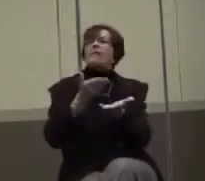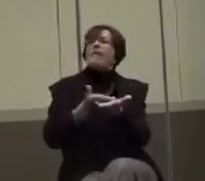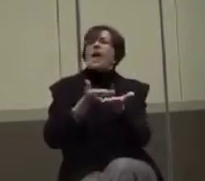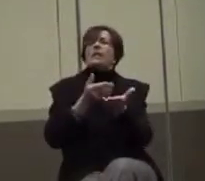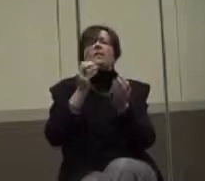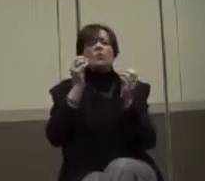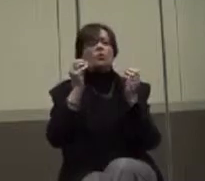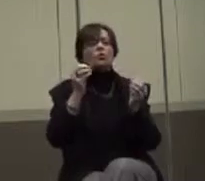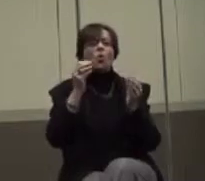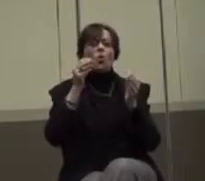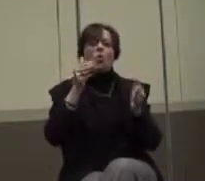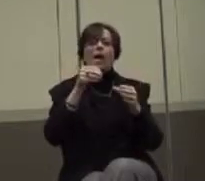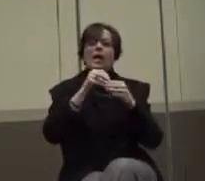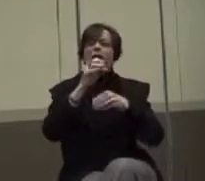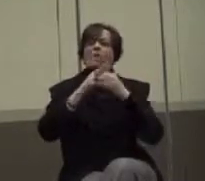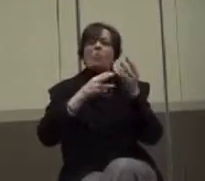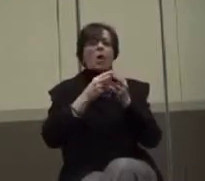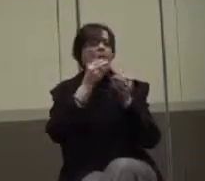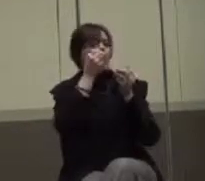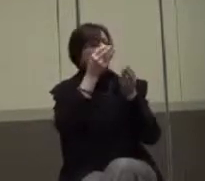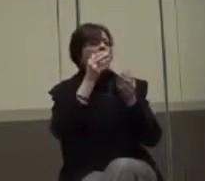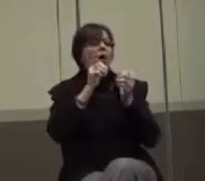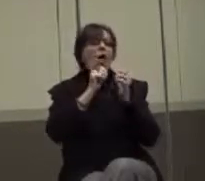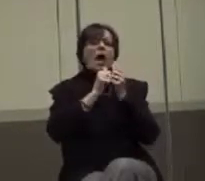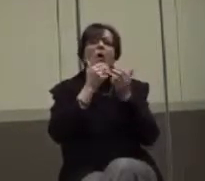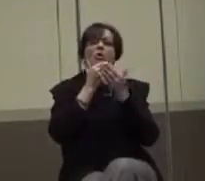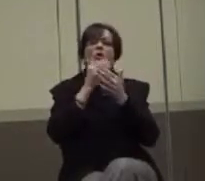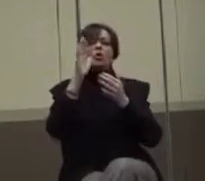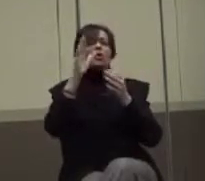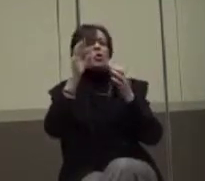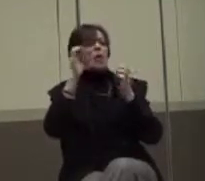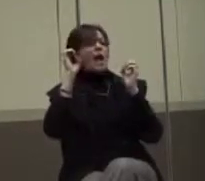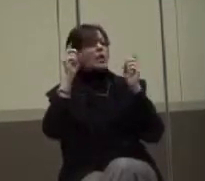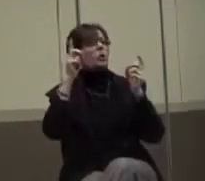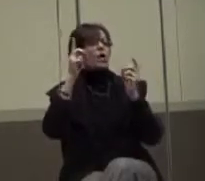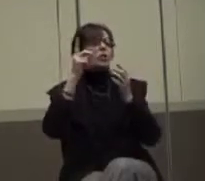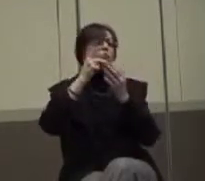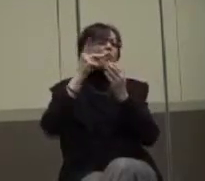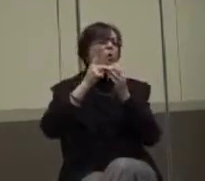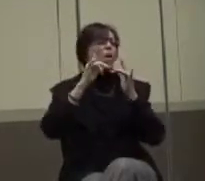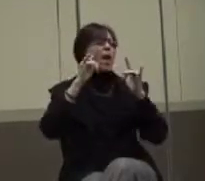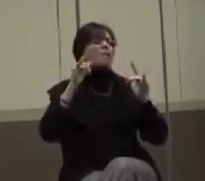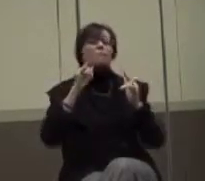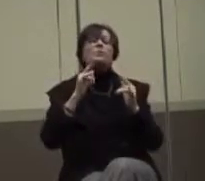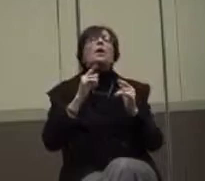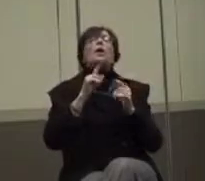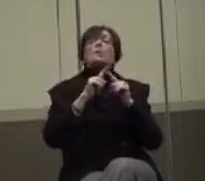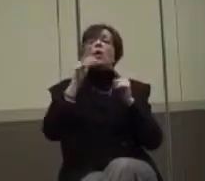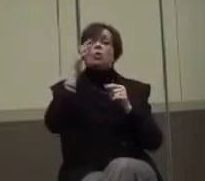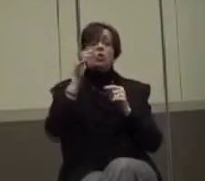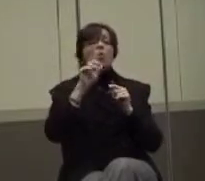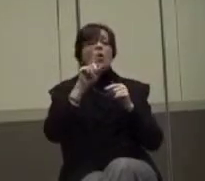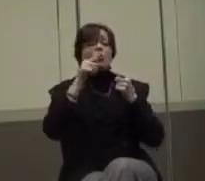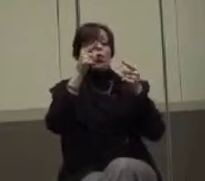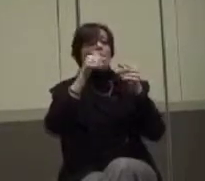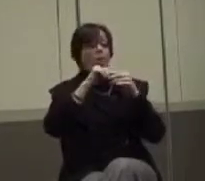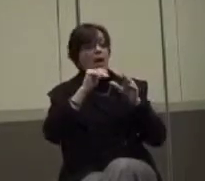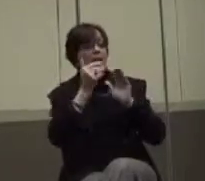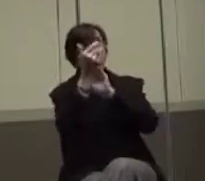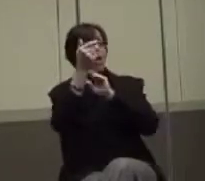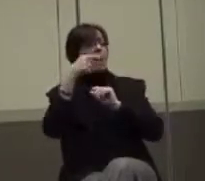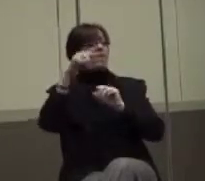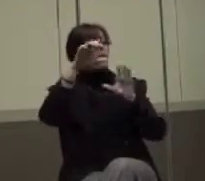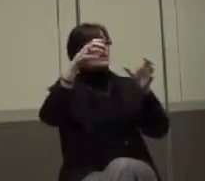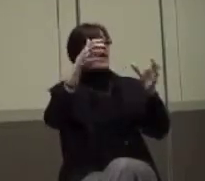I don't care how good your teacher education program was, whatever's going on, that you are going to step in front of a classroom of 25 to 31